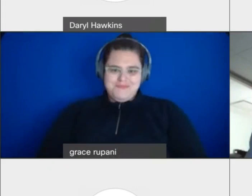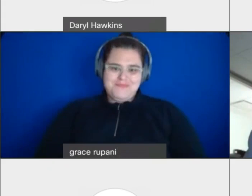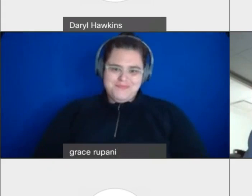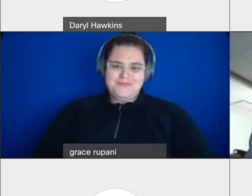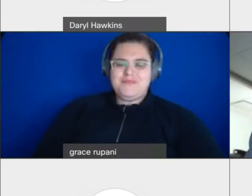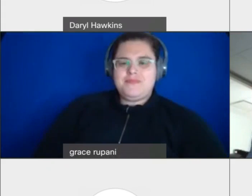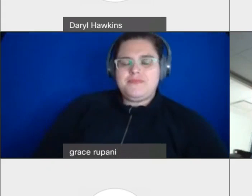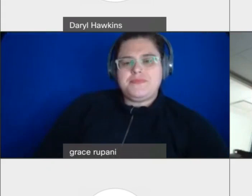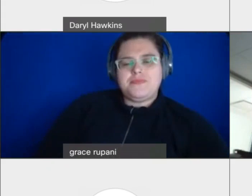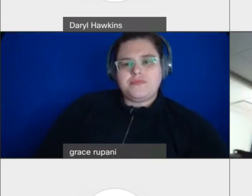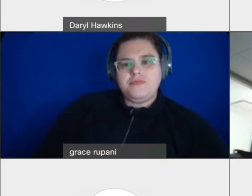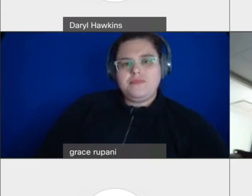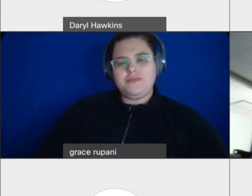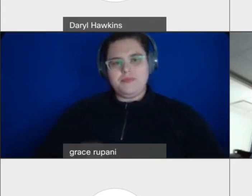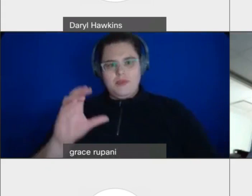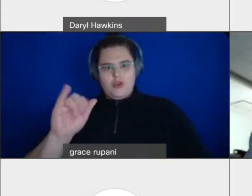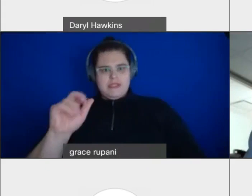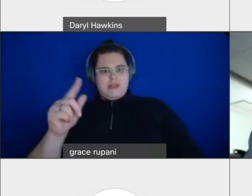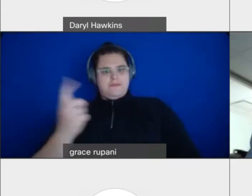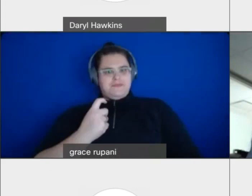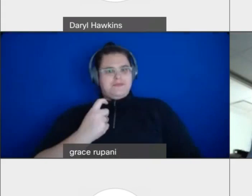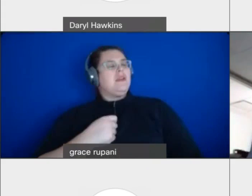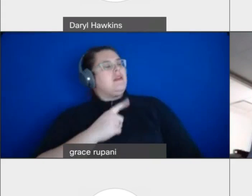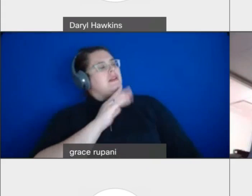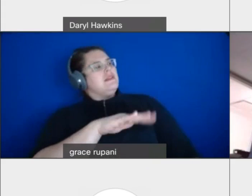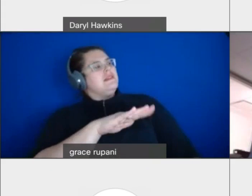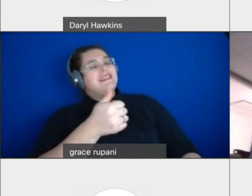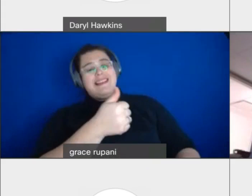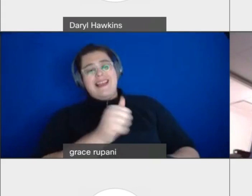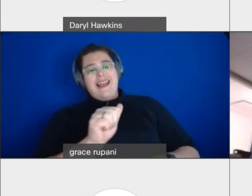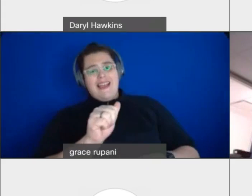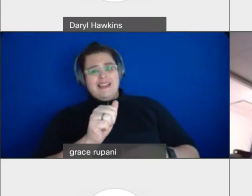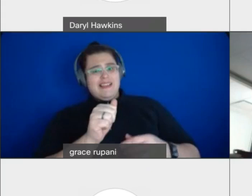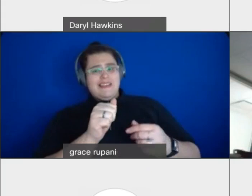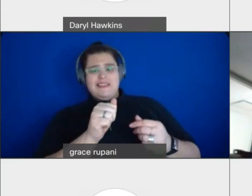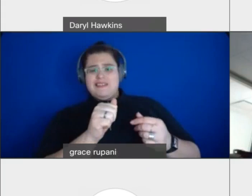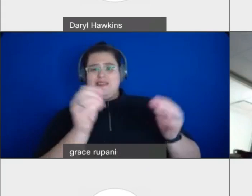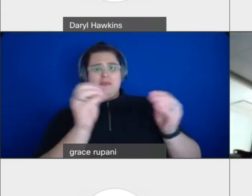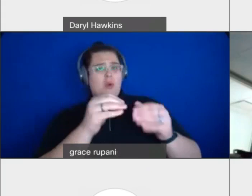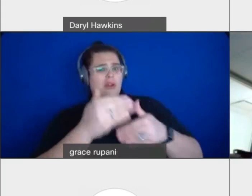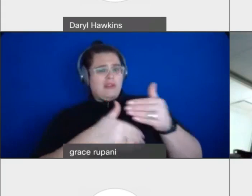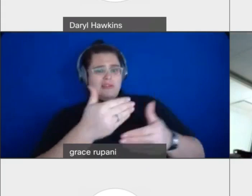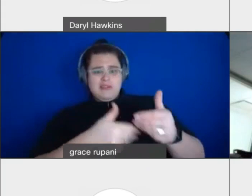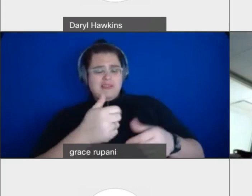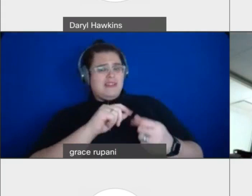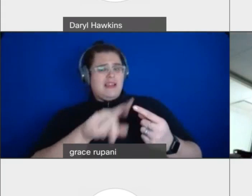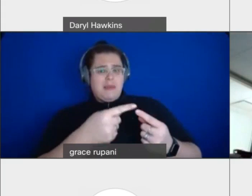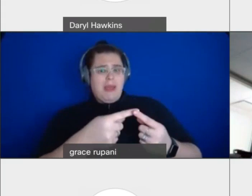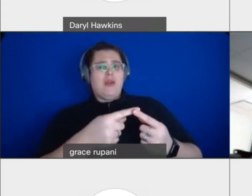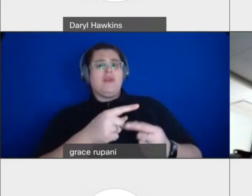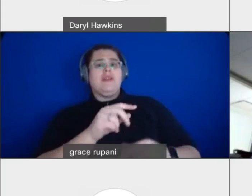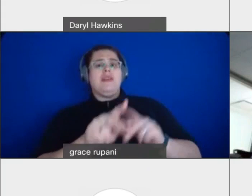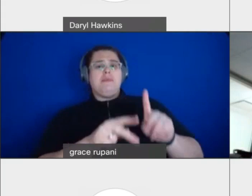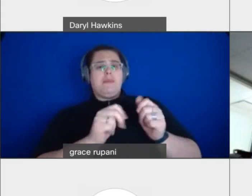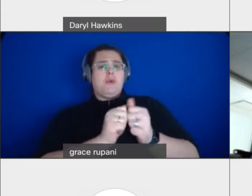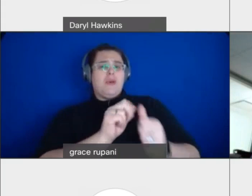Has any headway been made in discussions between DDS and DC Health in moving people supported by DDA who